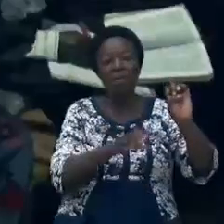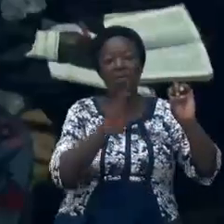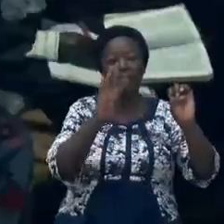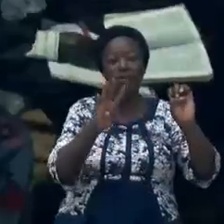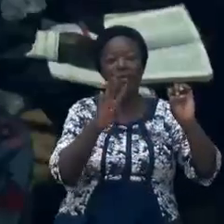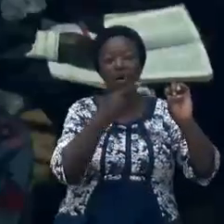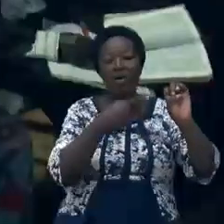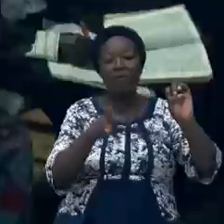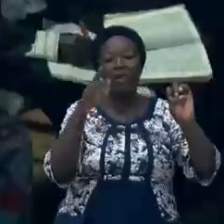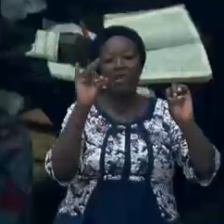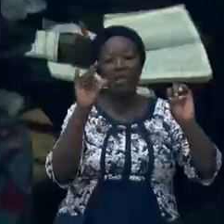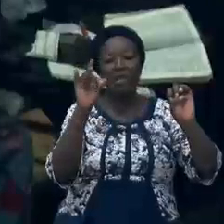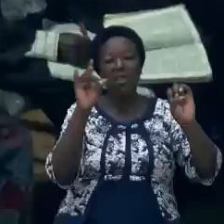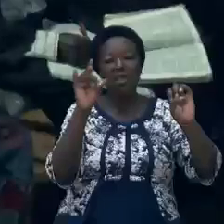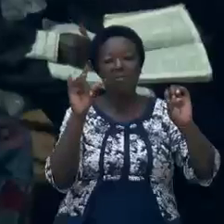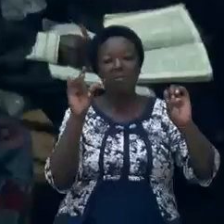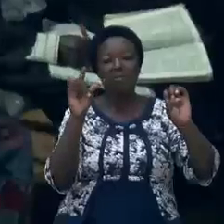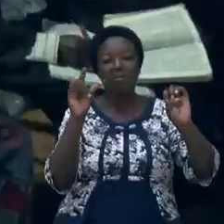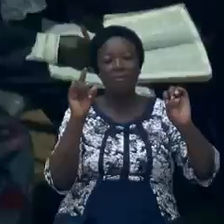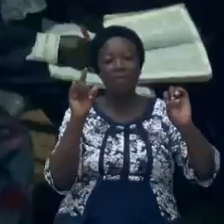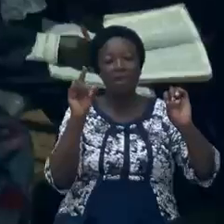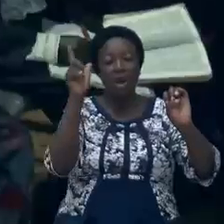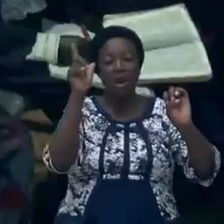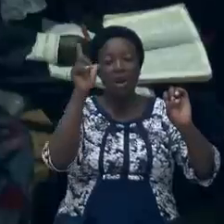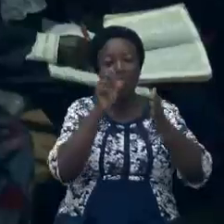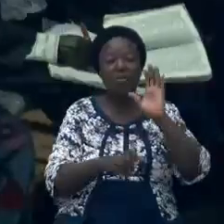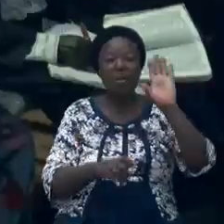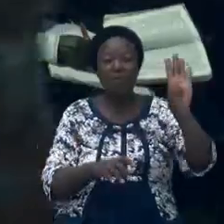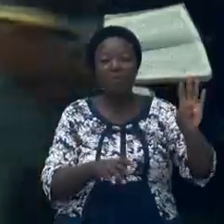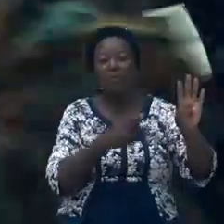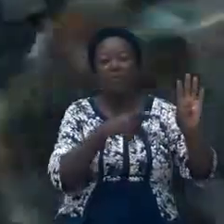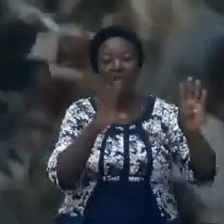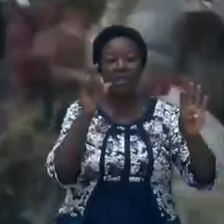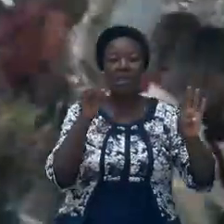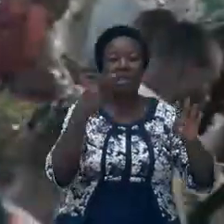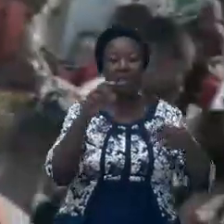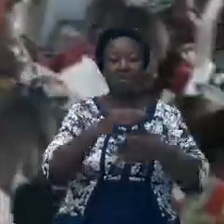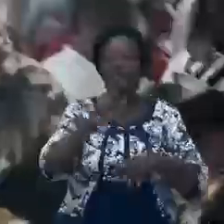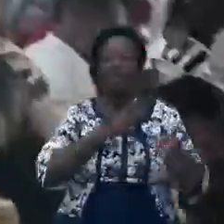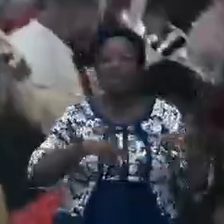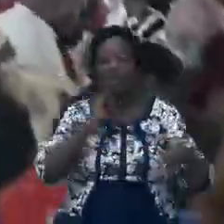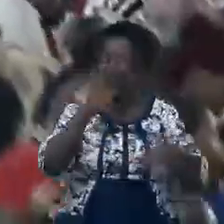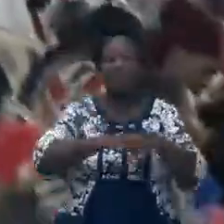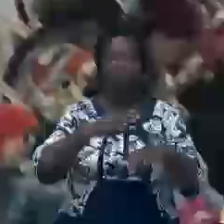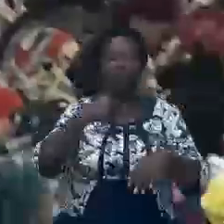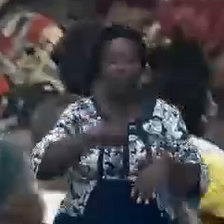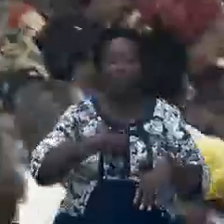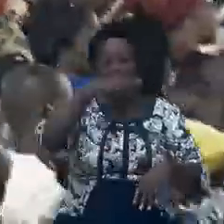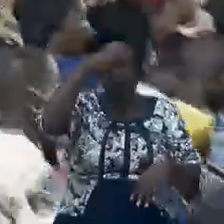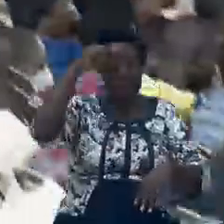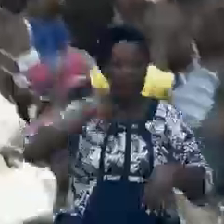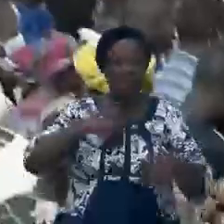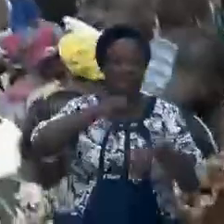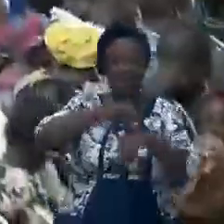reading from verse 18. Luke chapter 4, we're looking at verse 18. The Spirit of the Lord